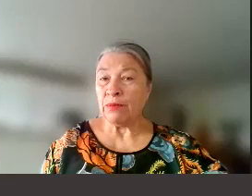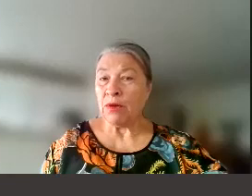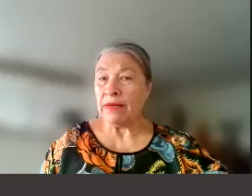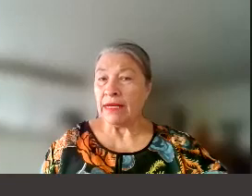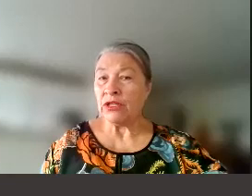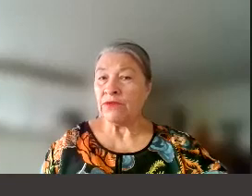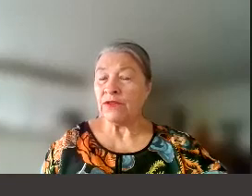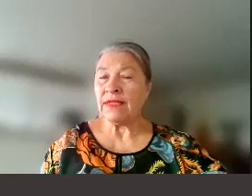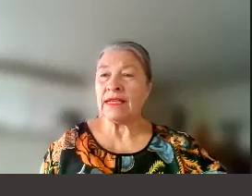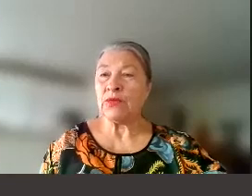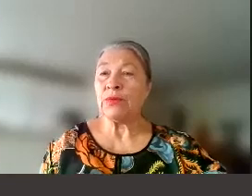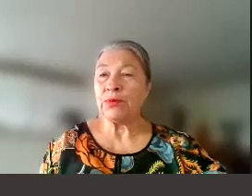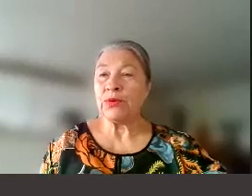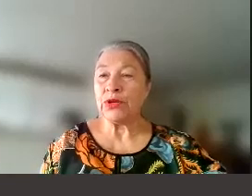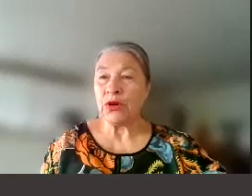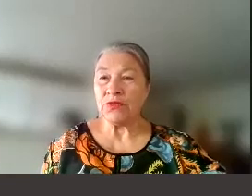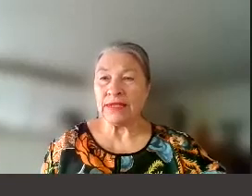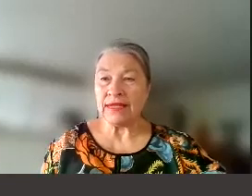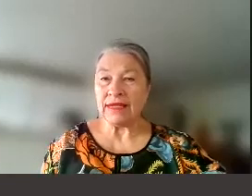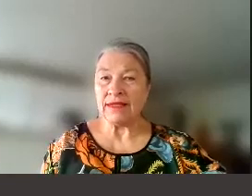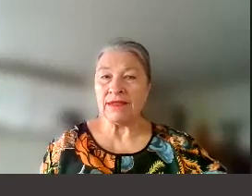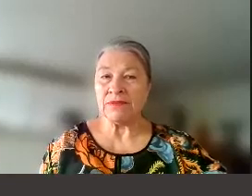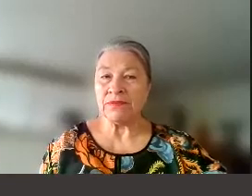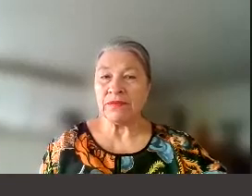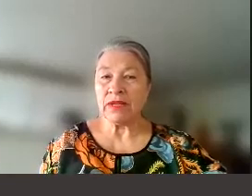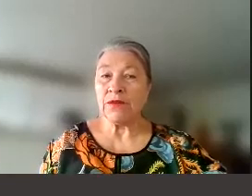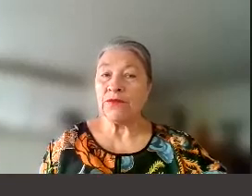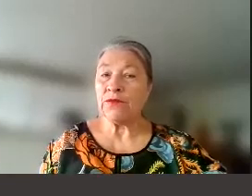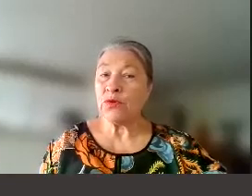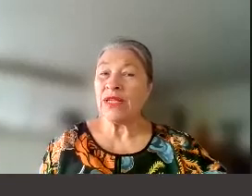27.4% of the population of New Zealand were born overseas.